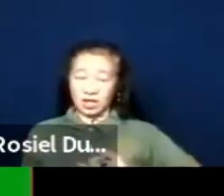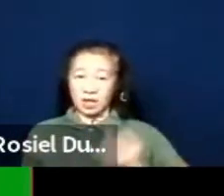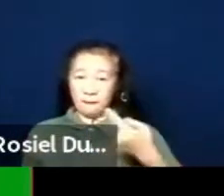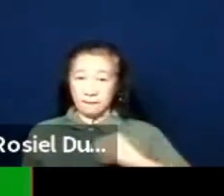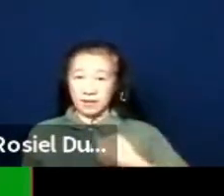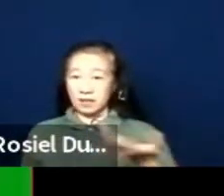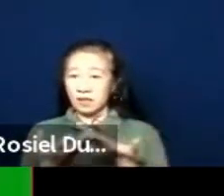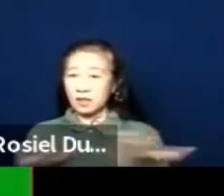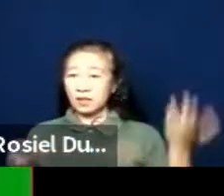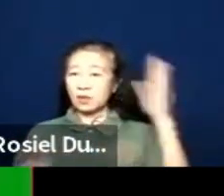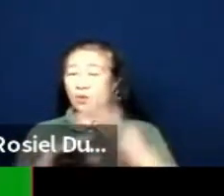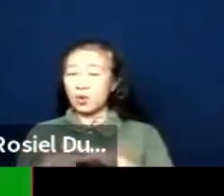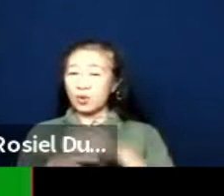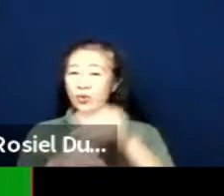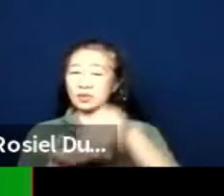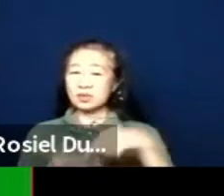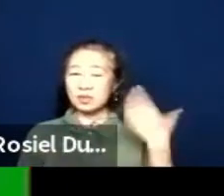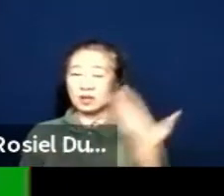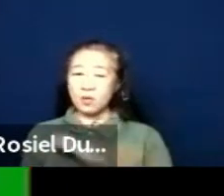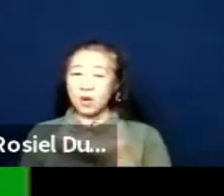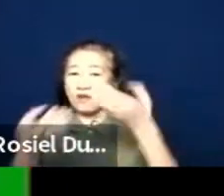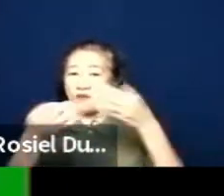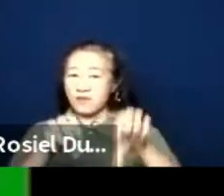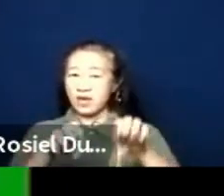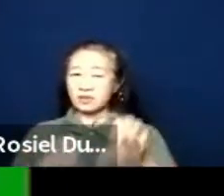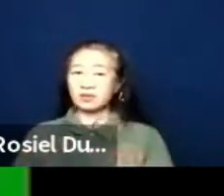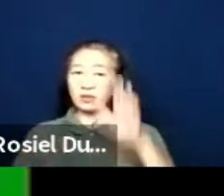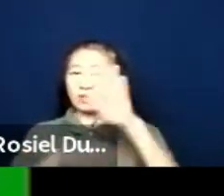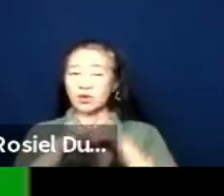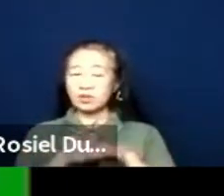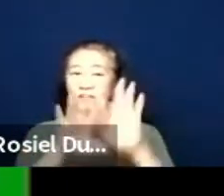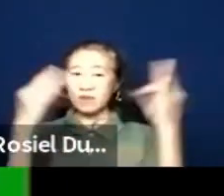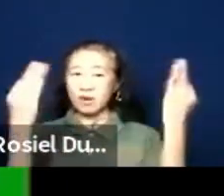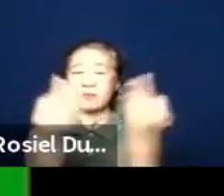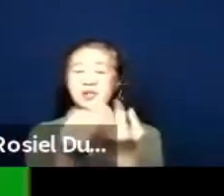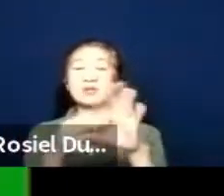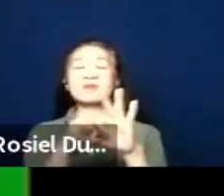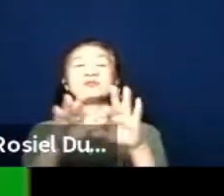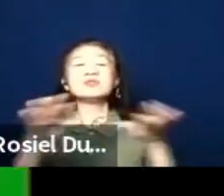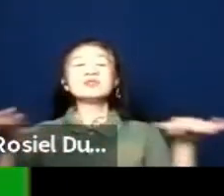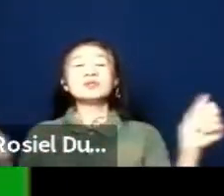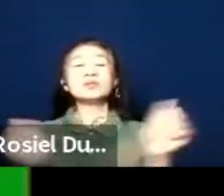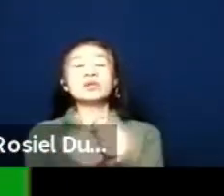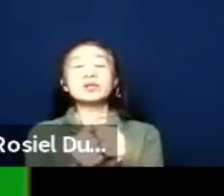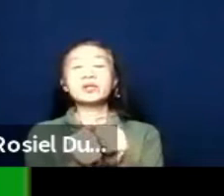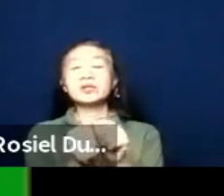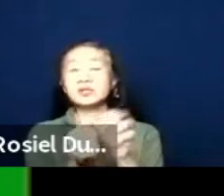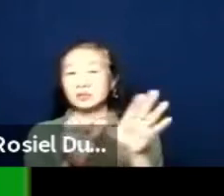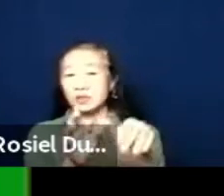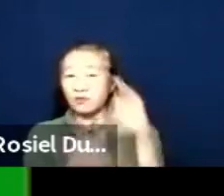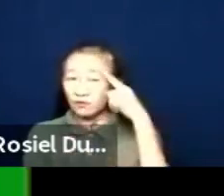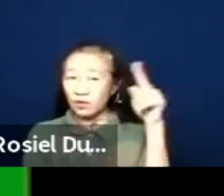this on our event on the families of children with disabilities for